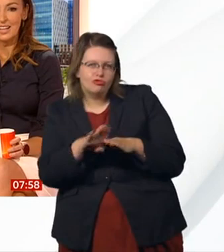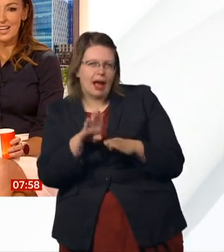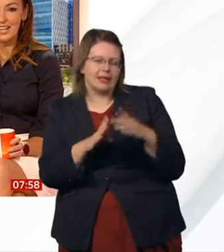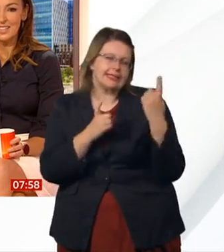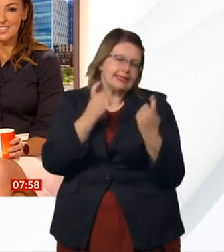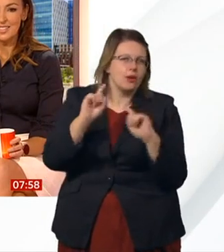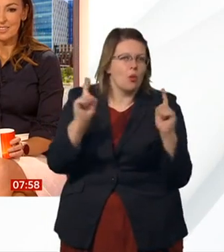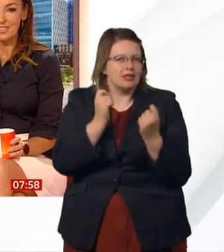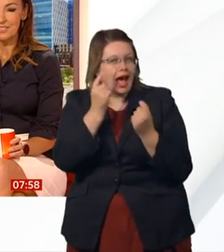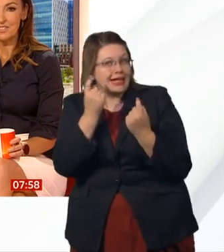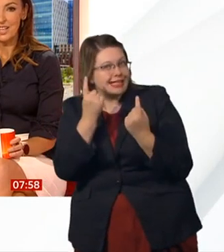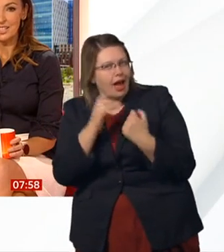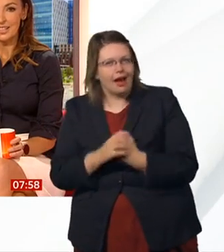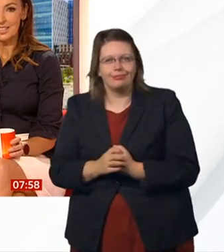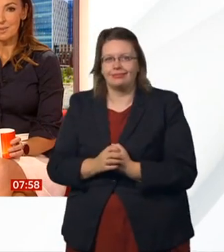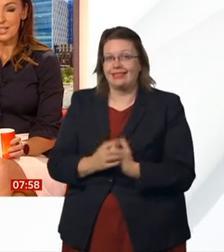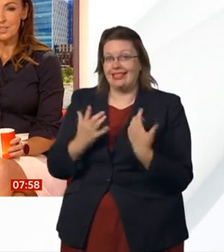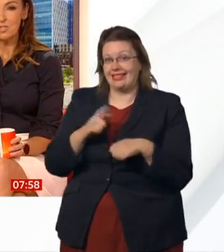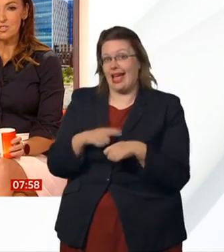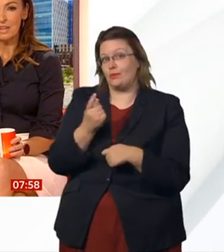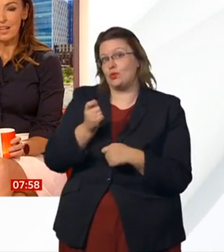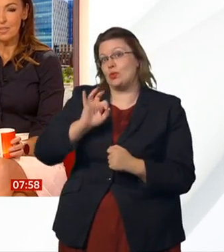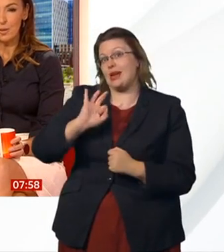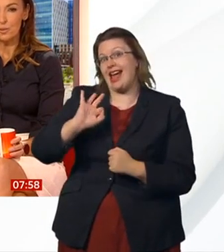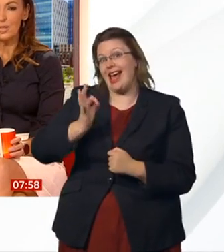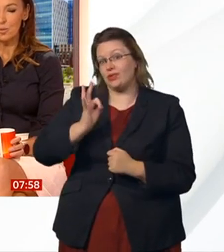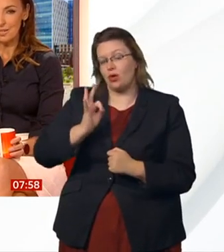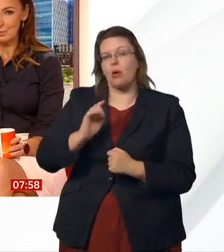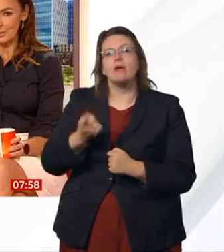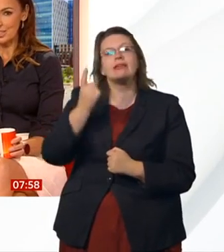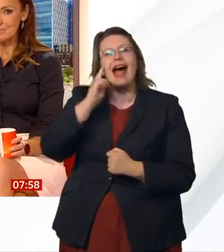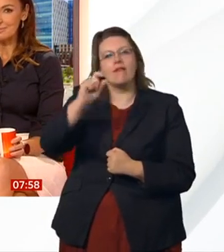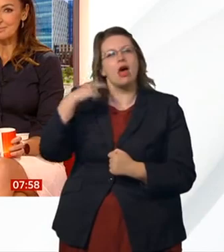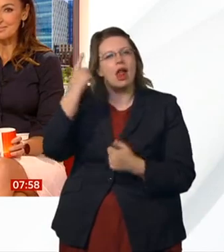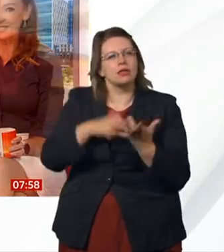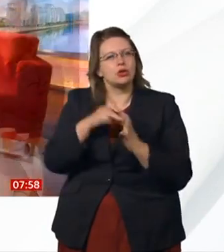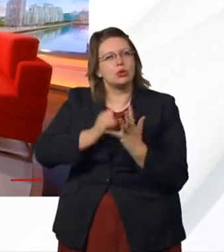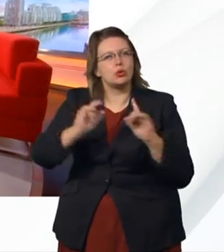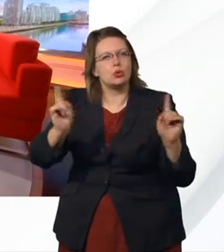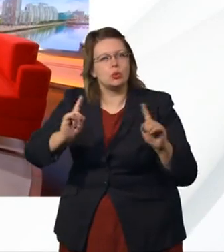It is 7:58 exactly. Time to get the news, the travel and the weather where you are this morning.